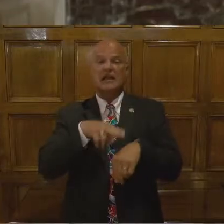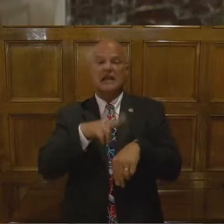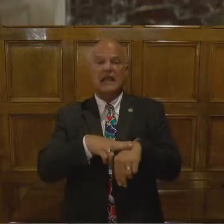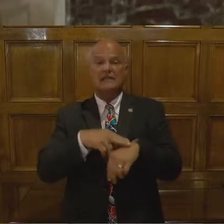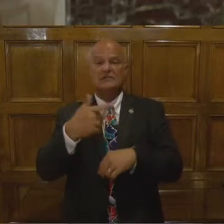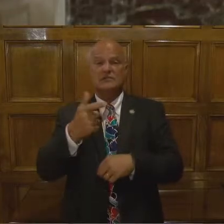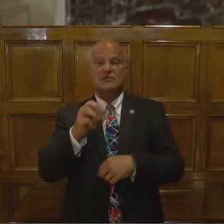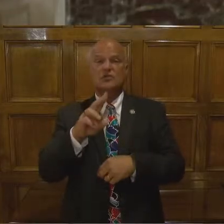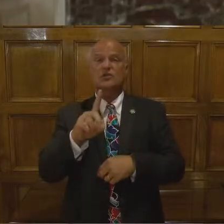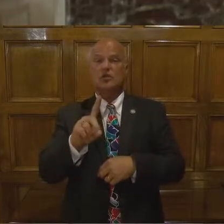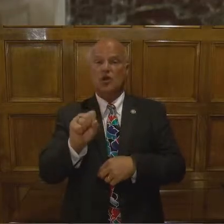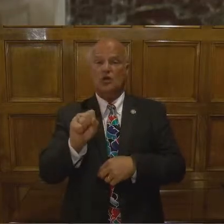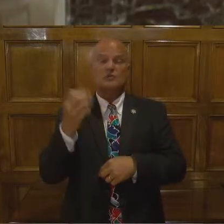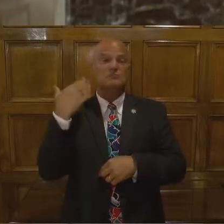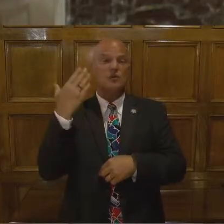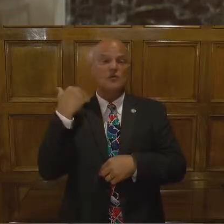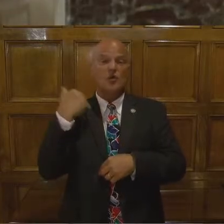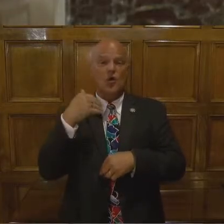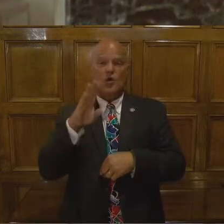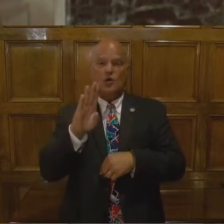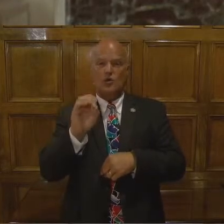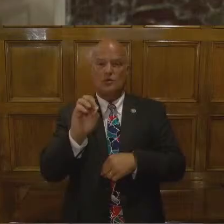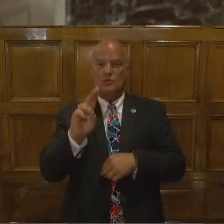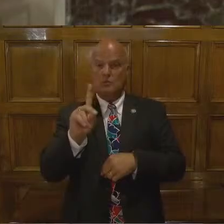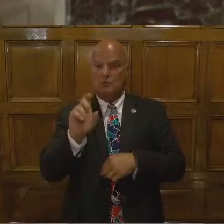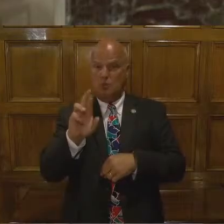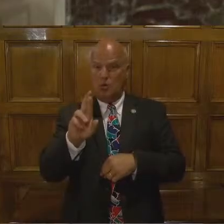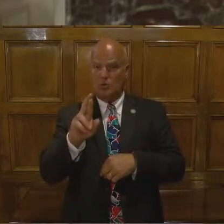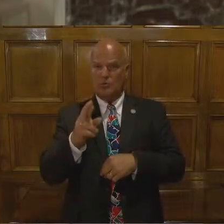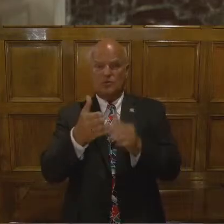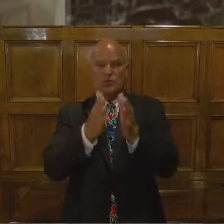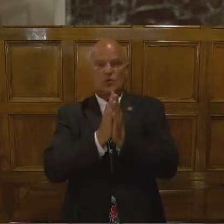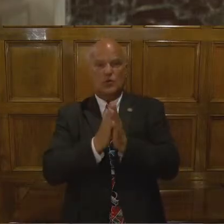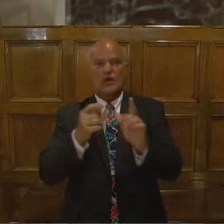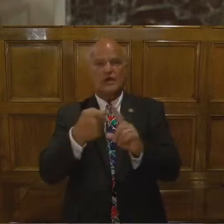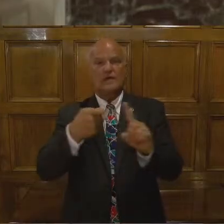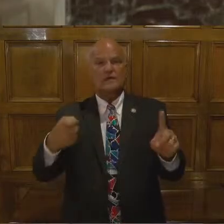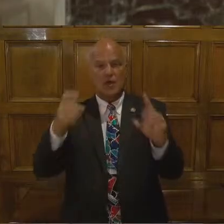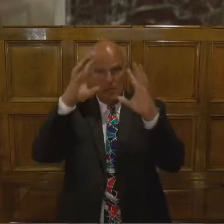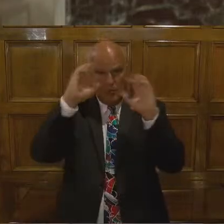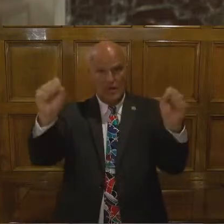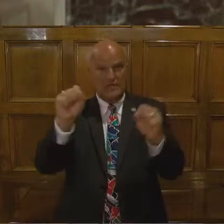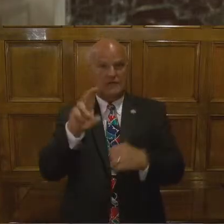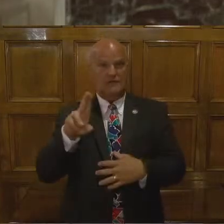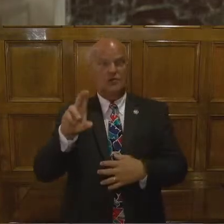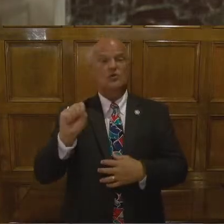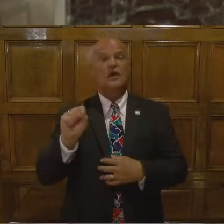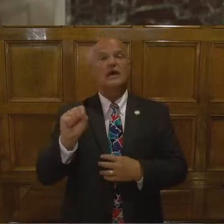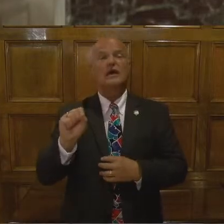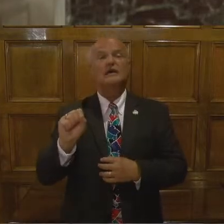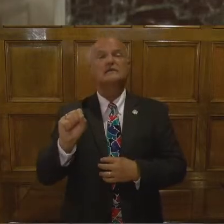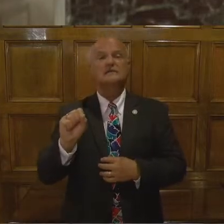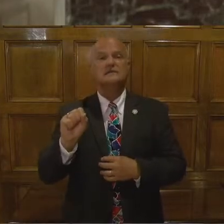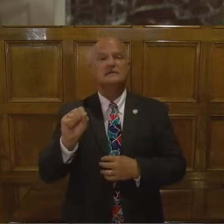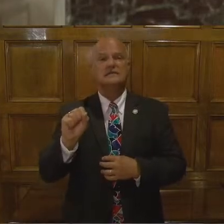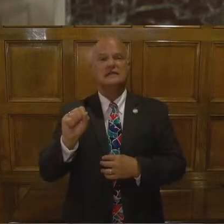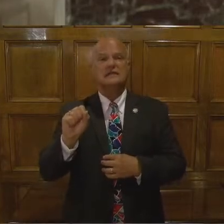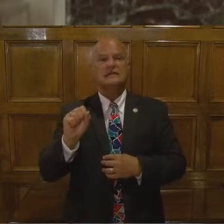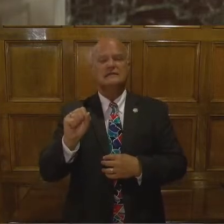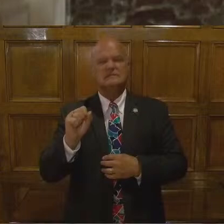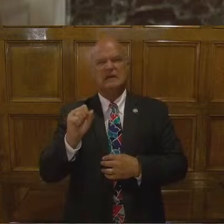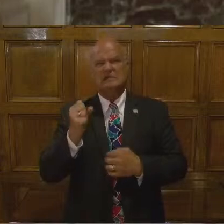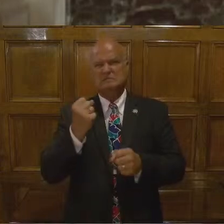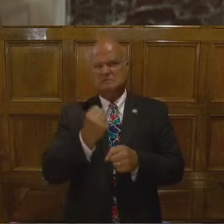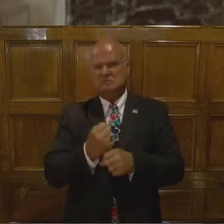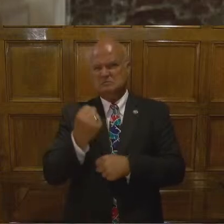Guard resources to the border under the request of the President of the United States a year or